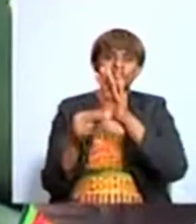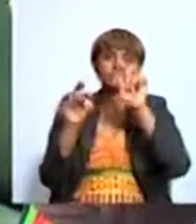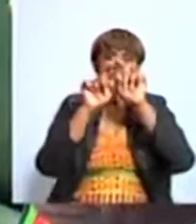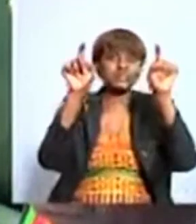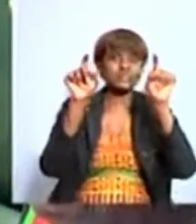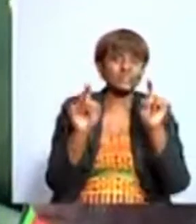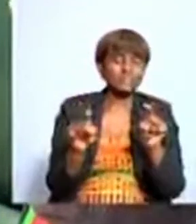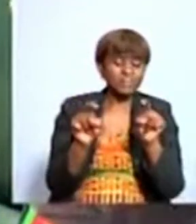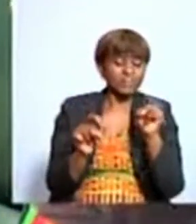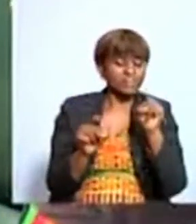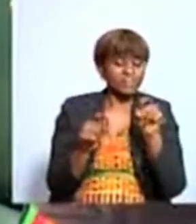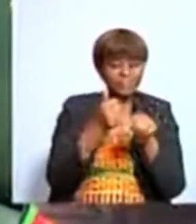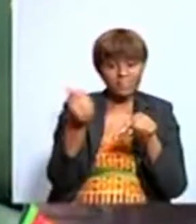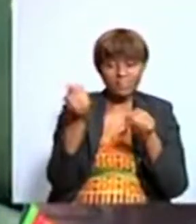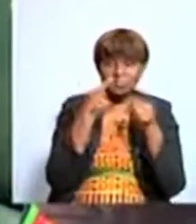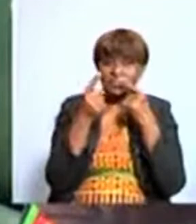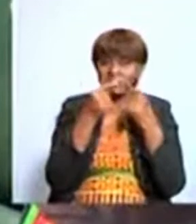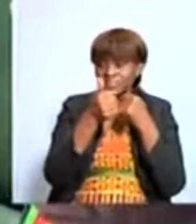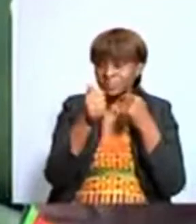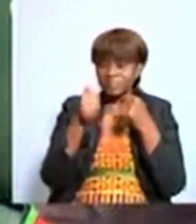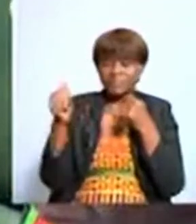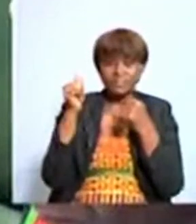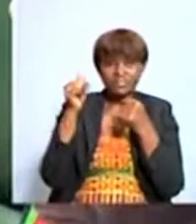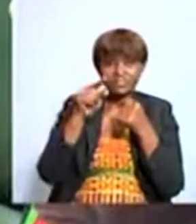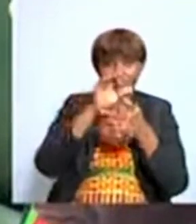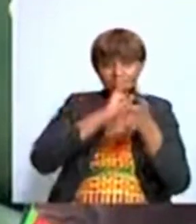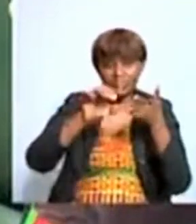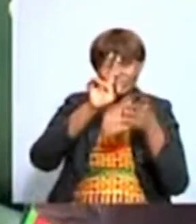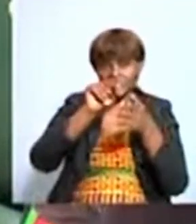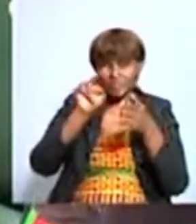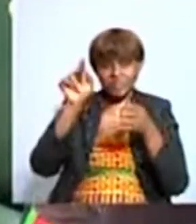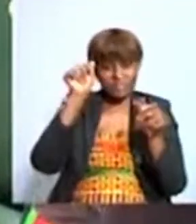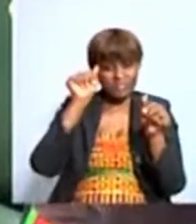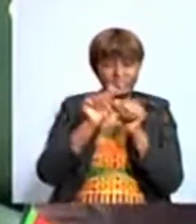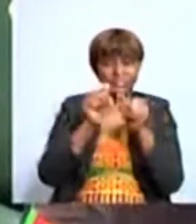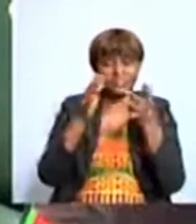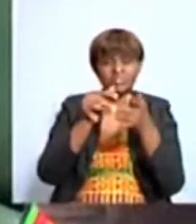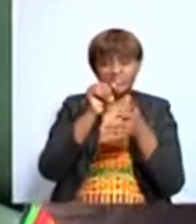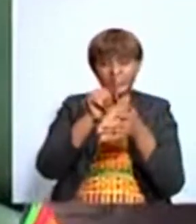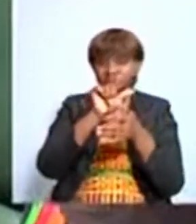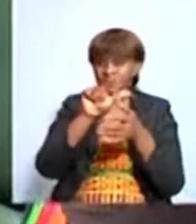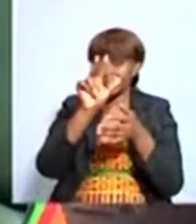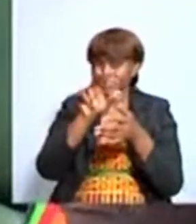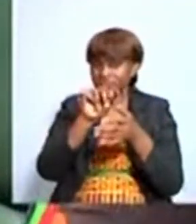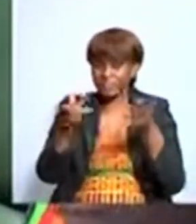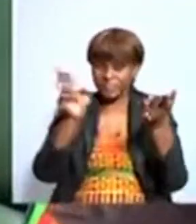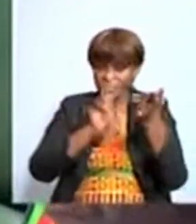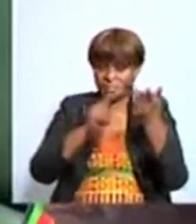Certificate. Any debate, any objection? Clause 22 is agreed to. Clause 23,